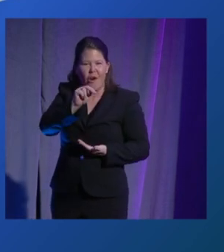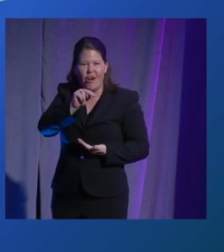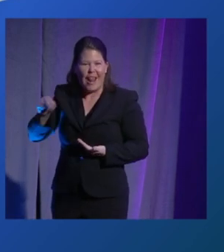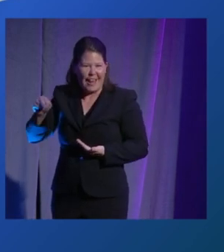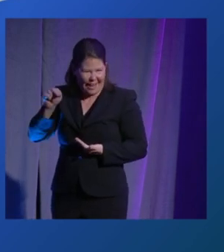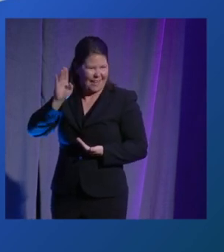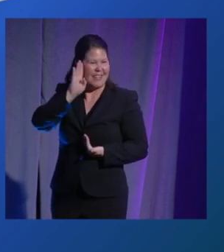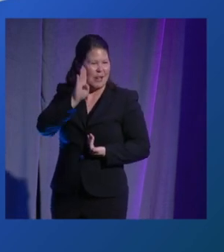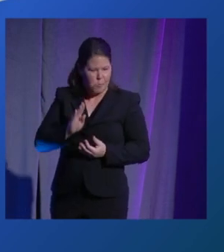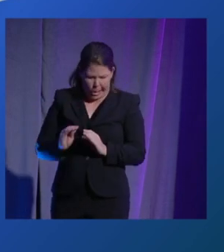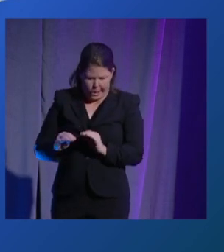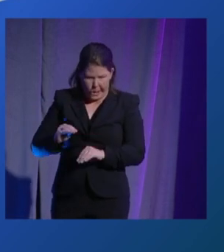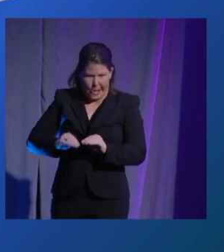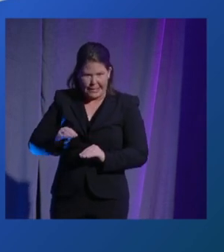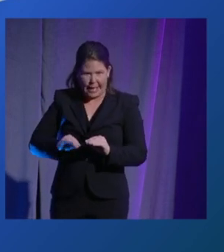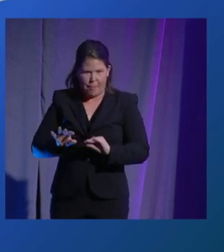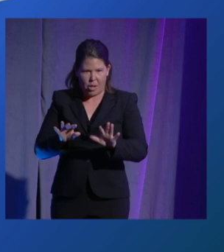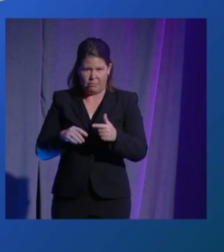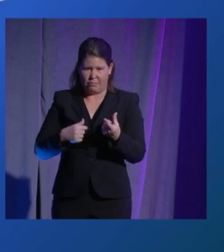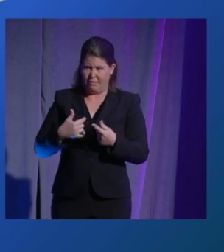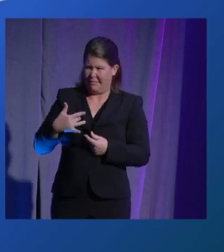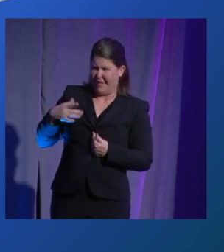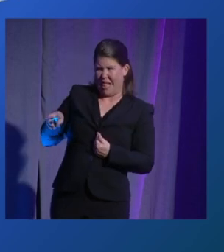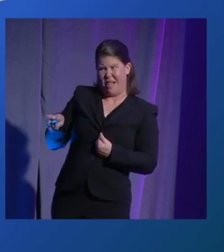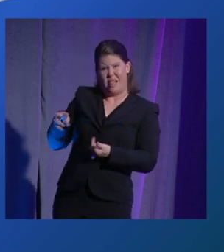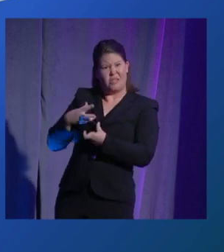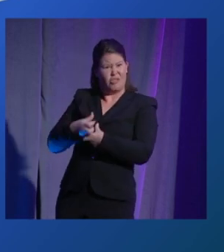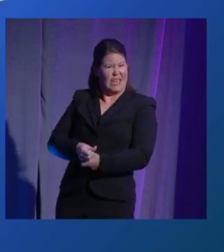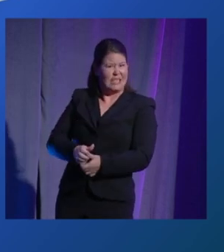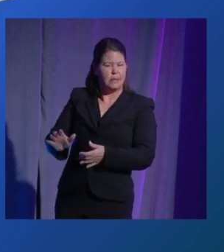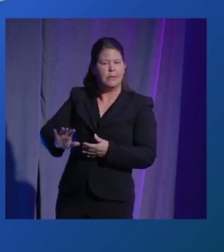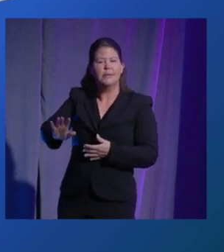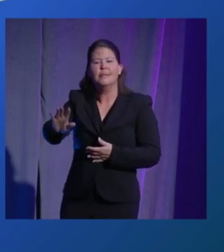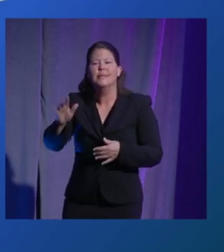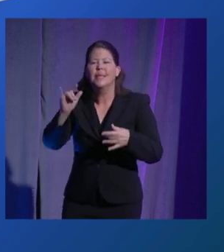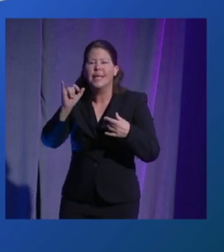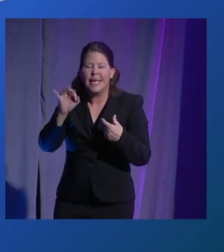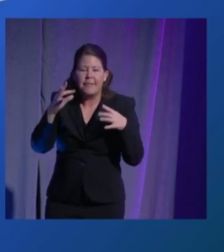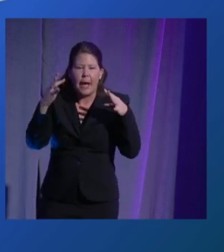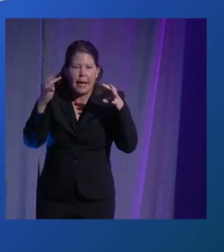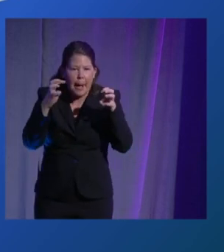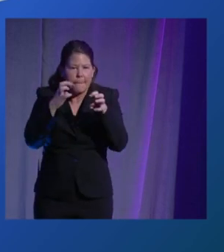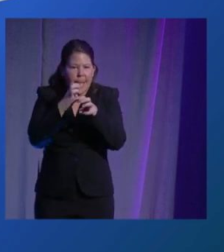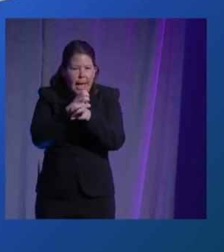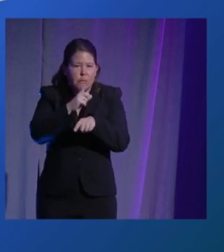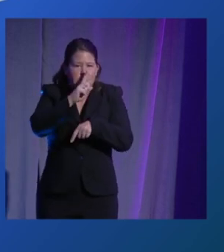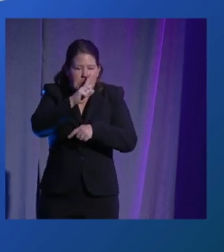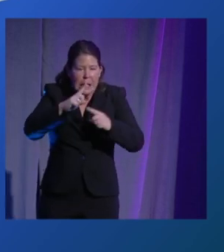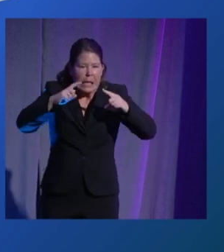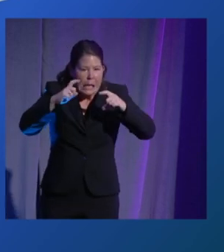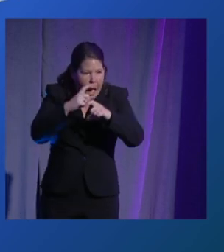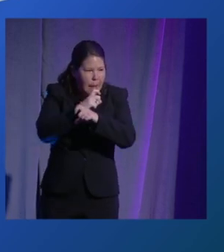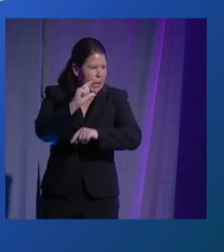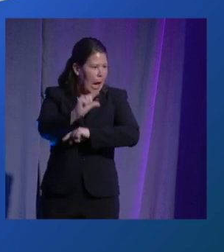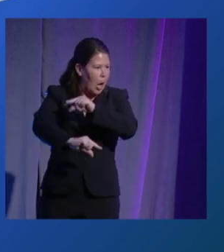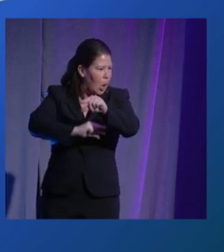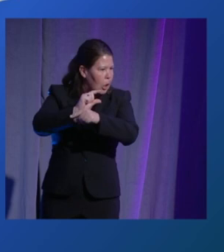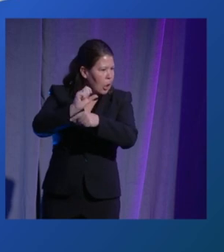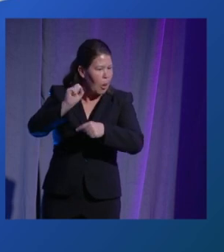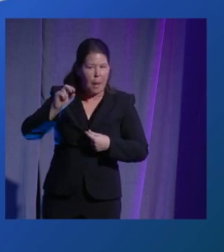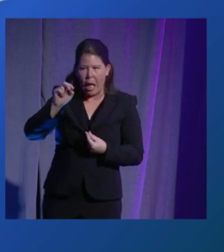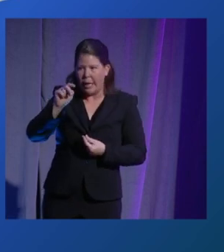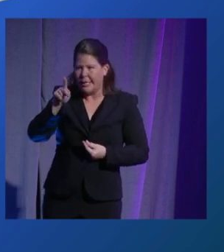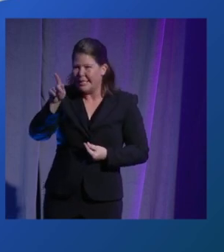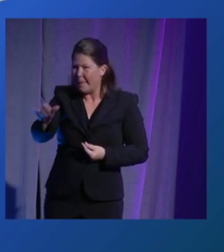trust and I say no actually complexity is your friend a really complicated Global Supply Chain is a good thing